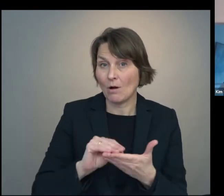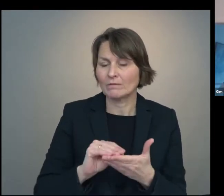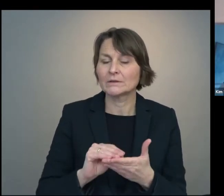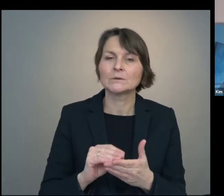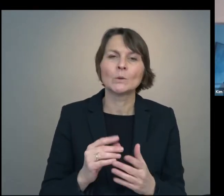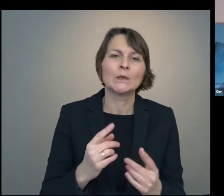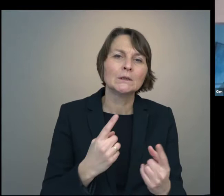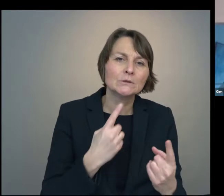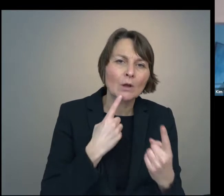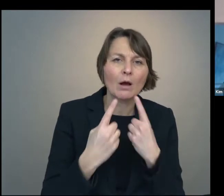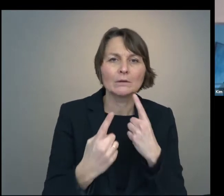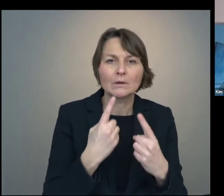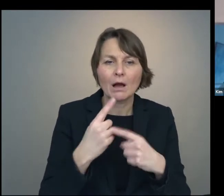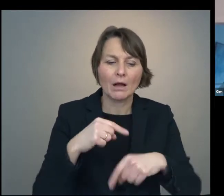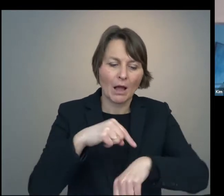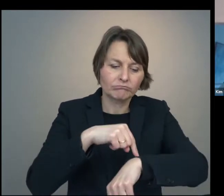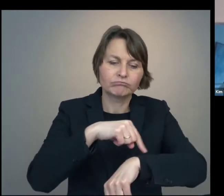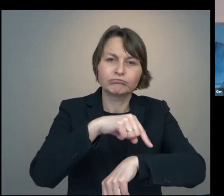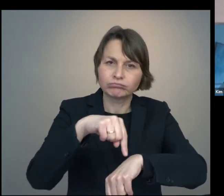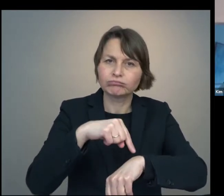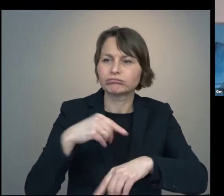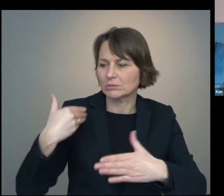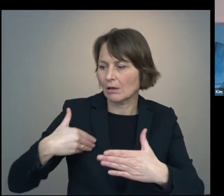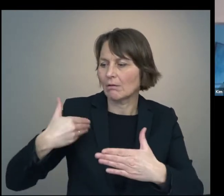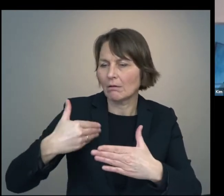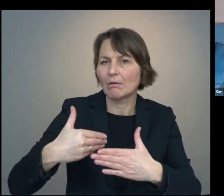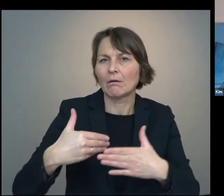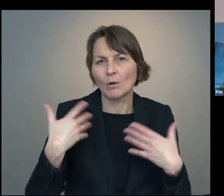talked about for quite a while.